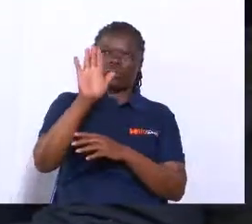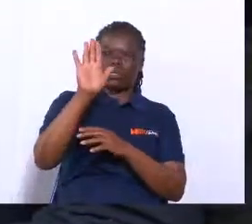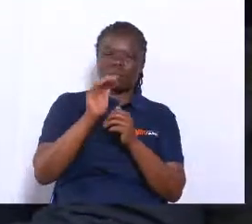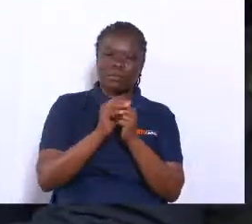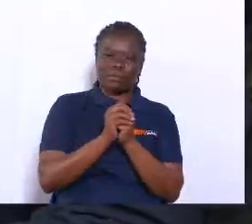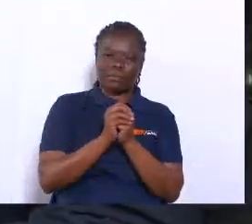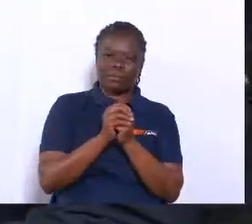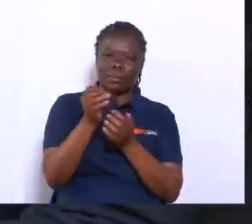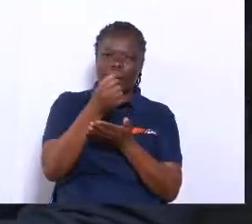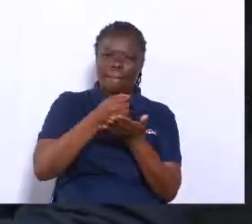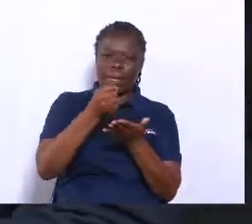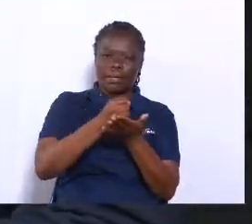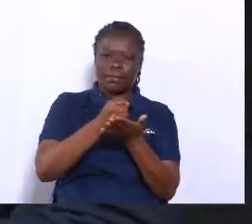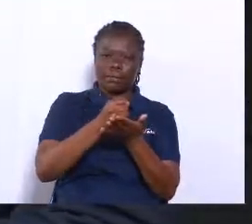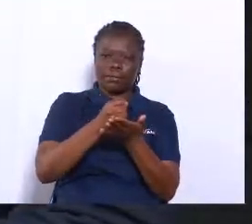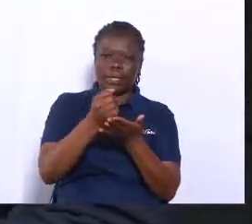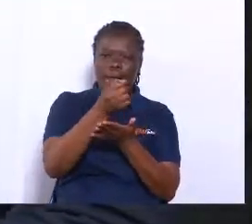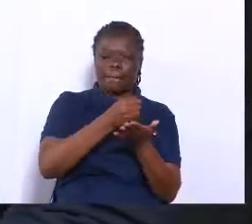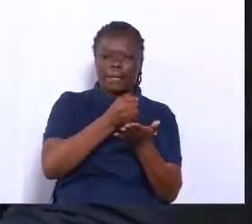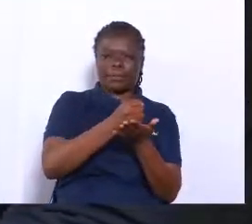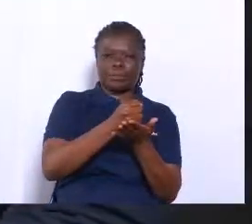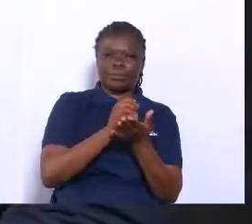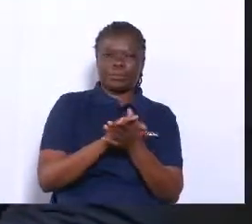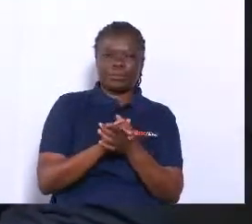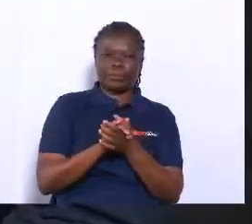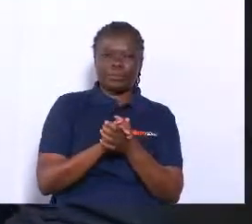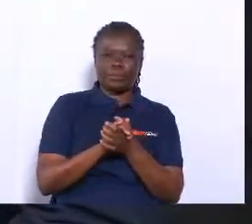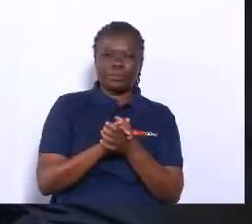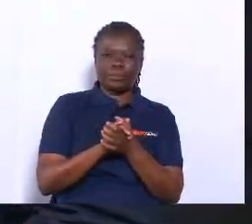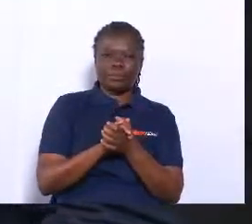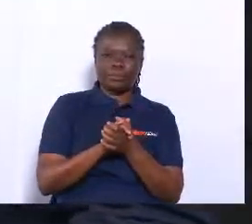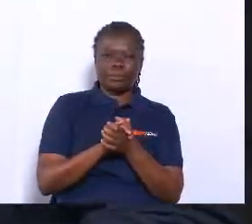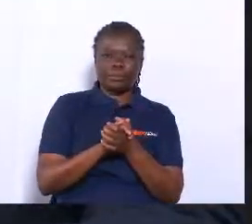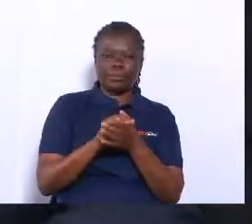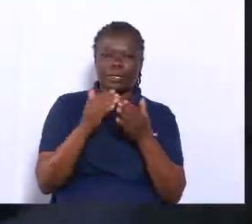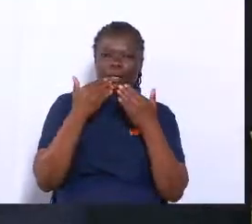Jesus, I am yours. Amen. And amen. Amen. Thank you